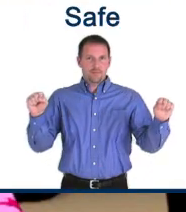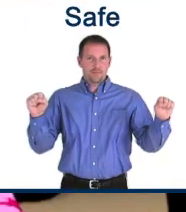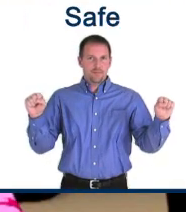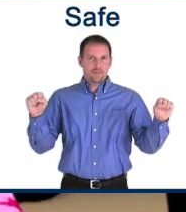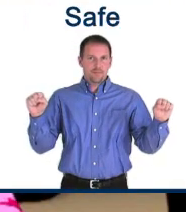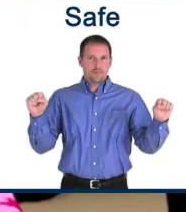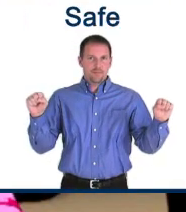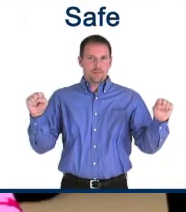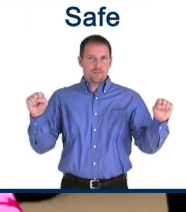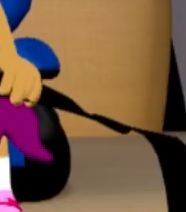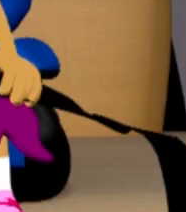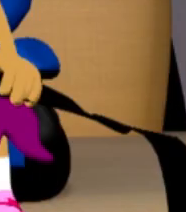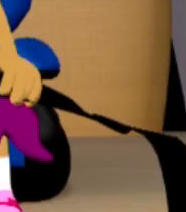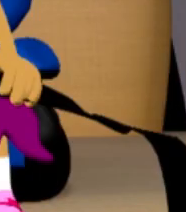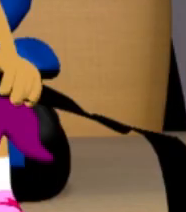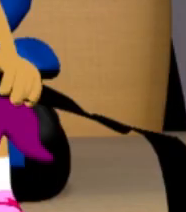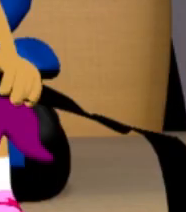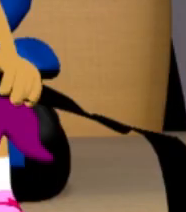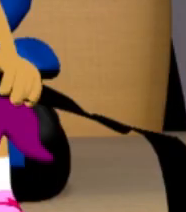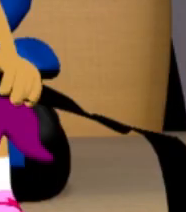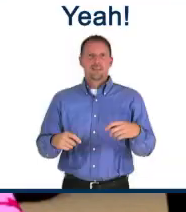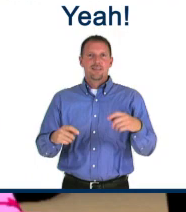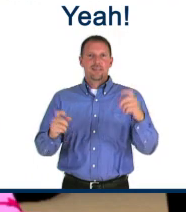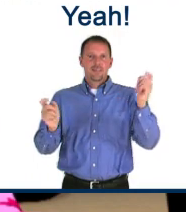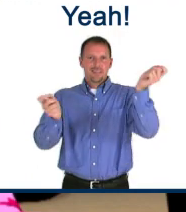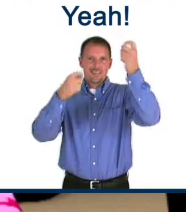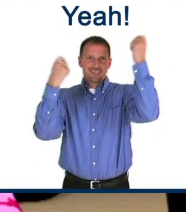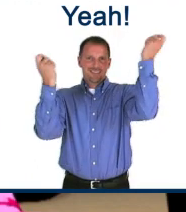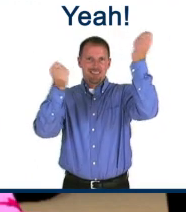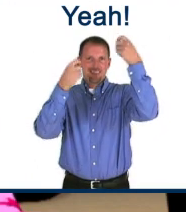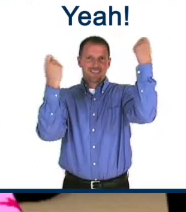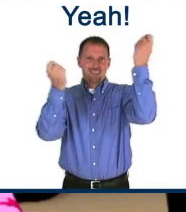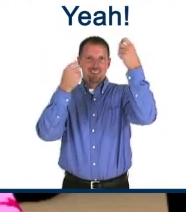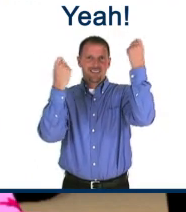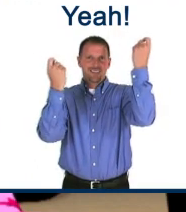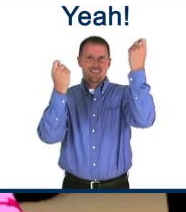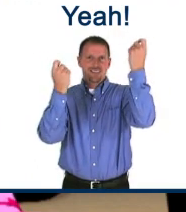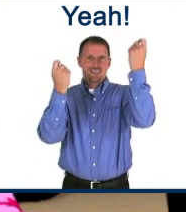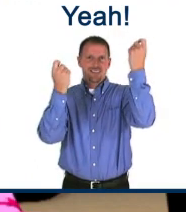safe and sound, so sing that seatbelt song. Yeah! Yeah!